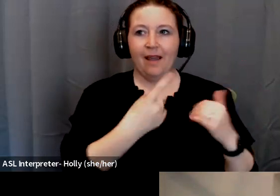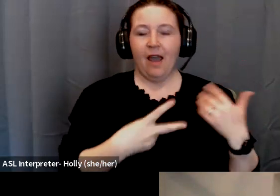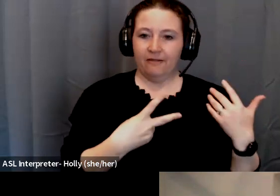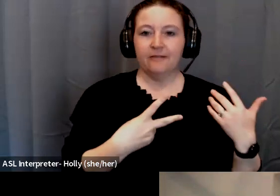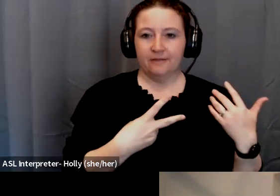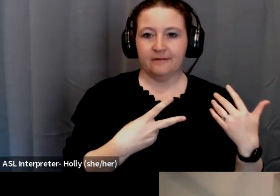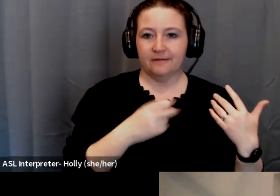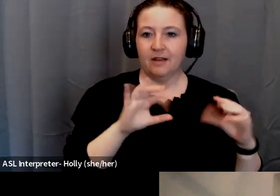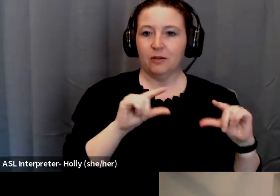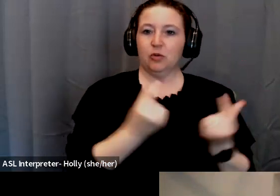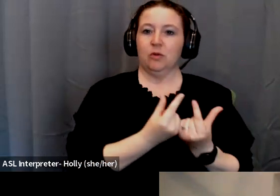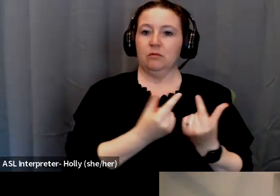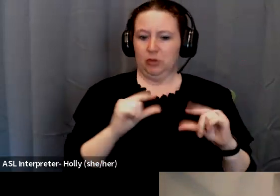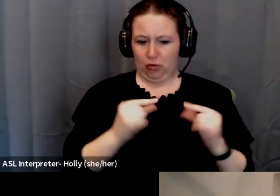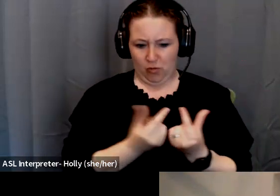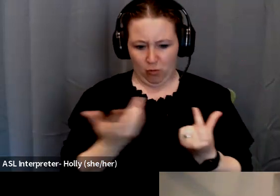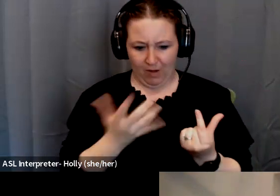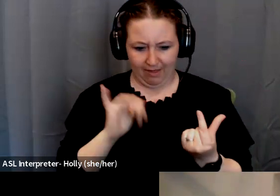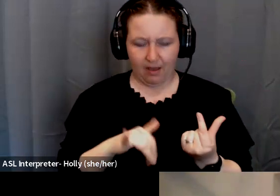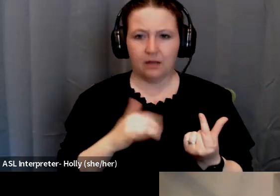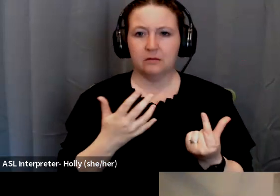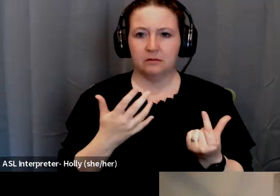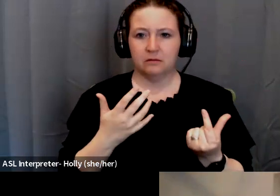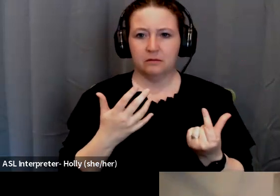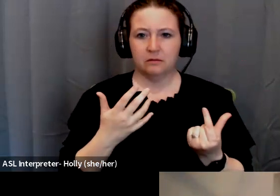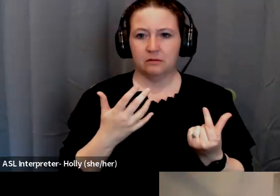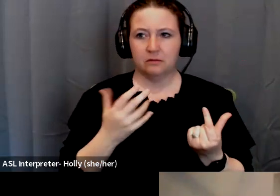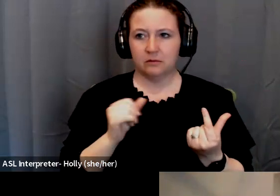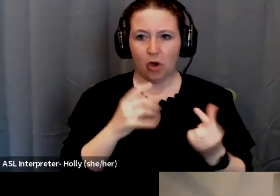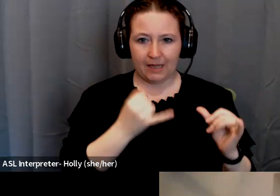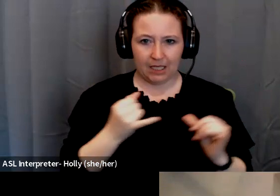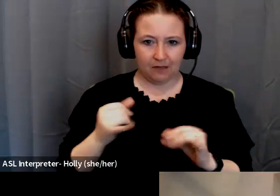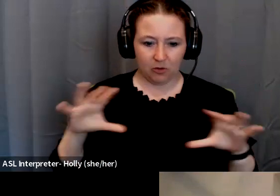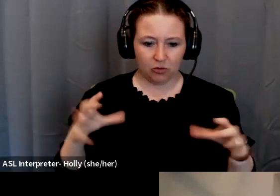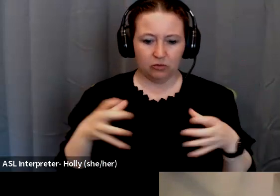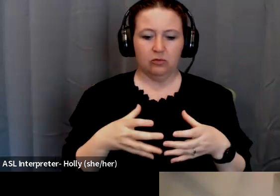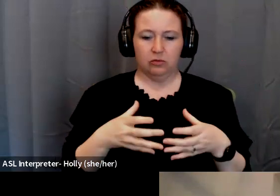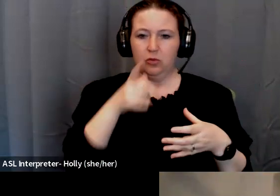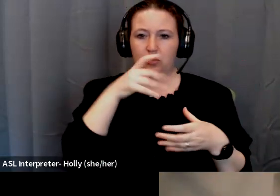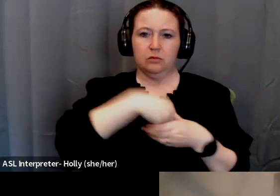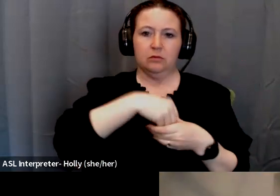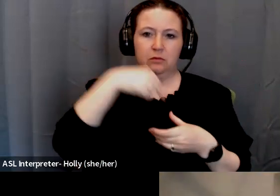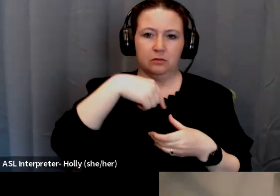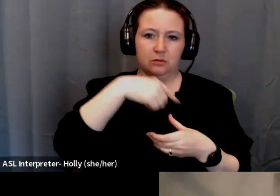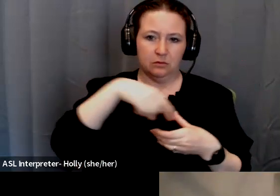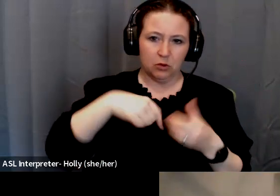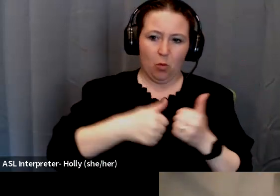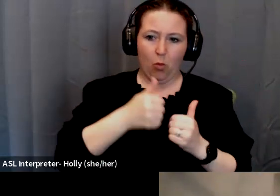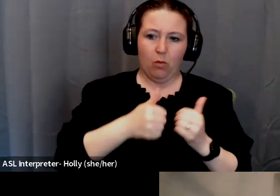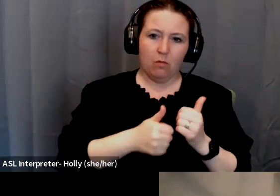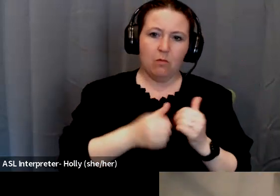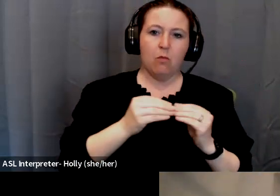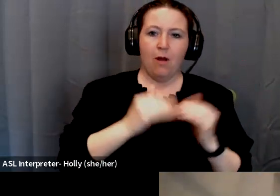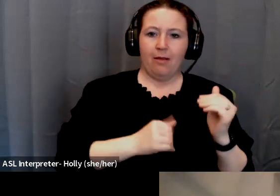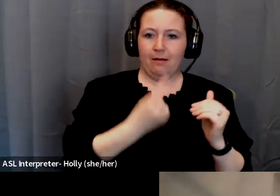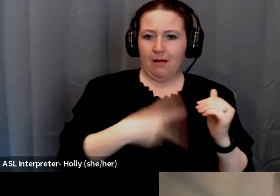of a group. What's a group? It's all the individuals who participate. So we're going to have rules